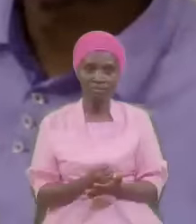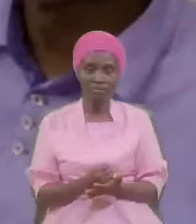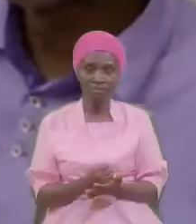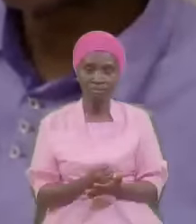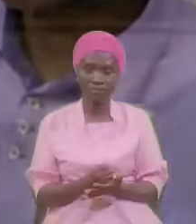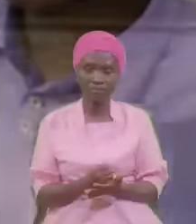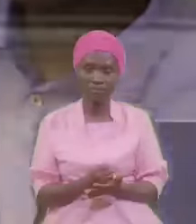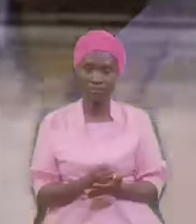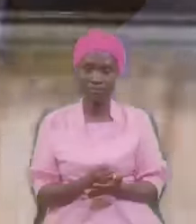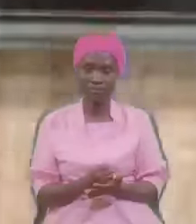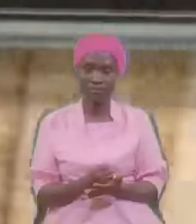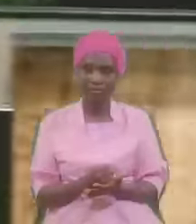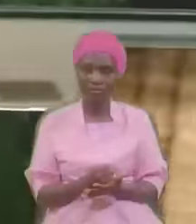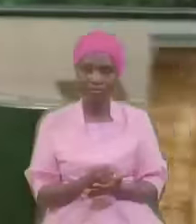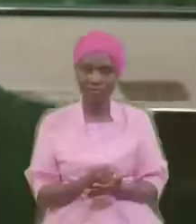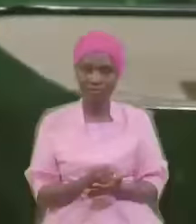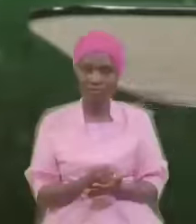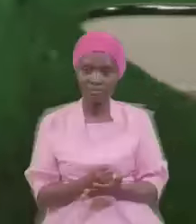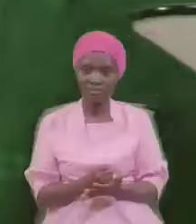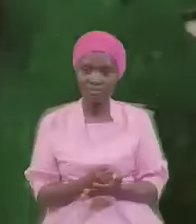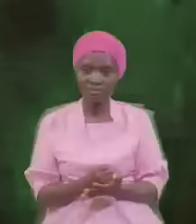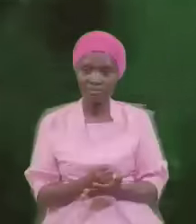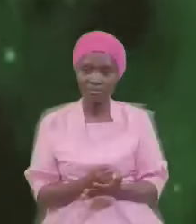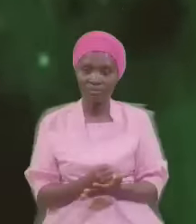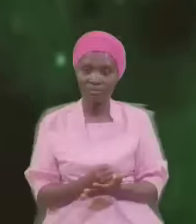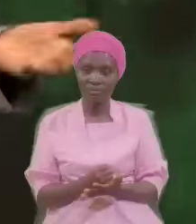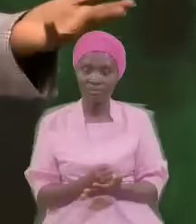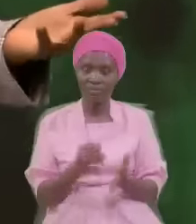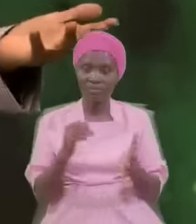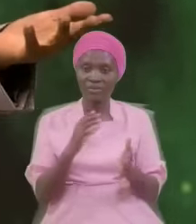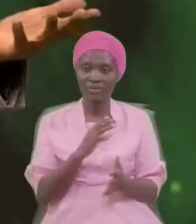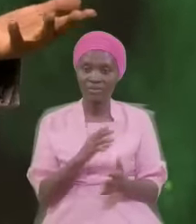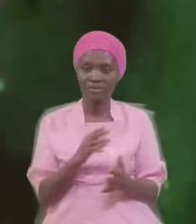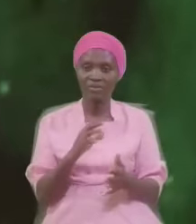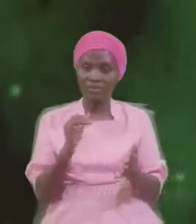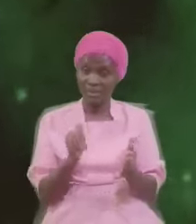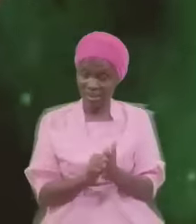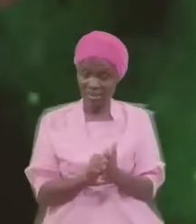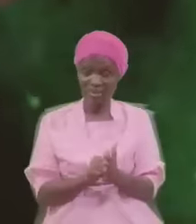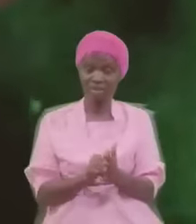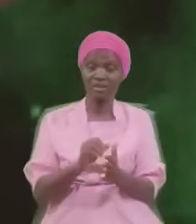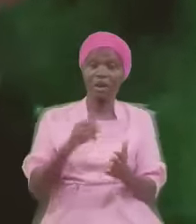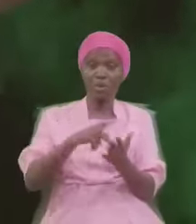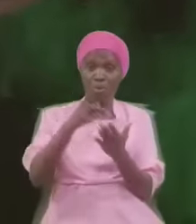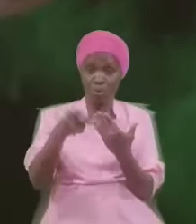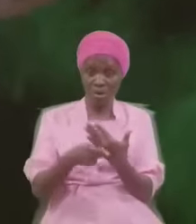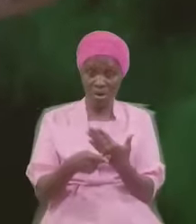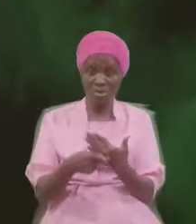We ended that crusade on a good note. People